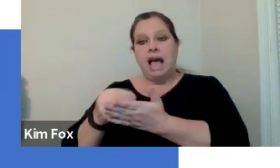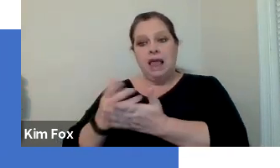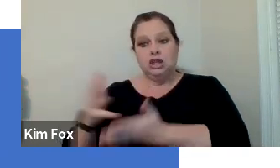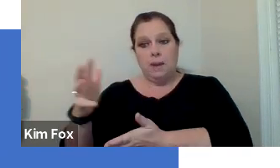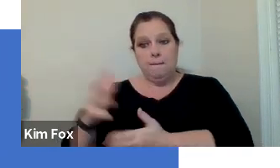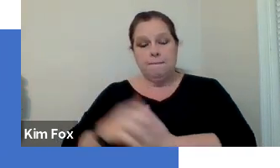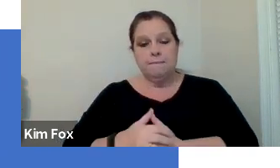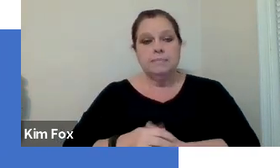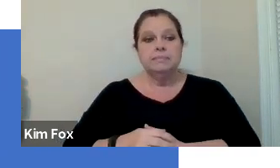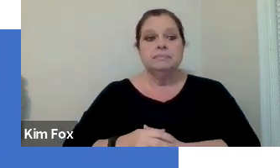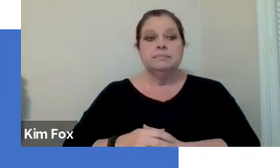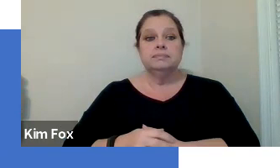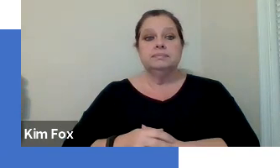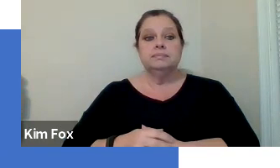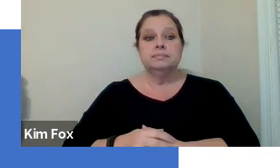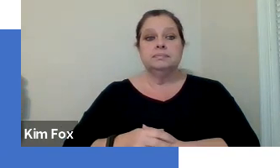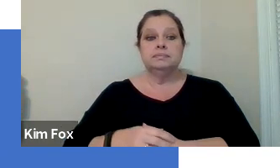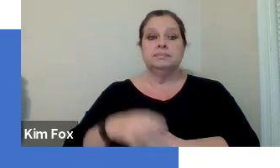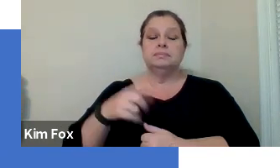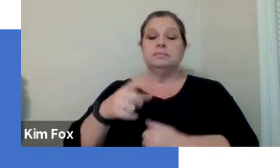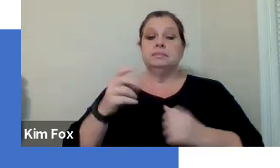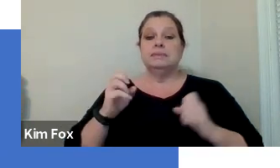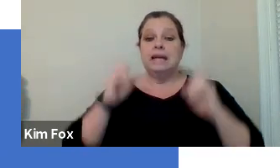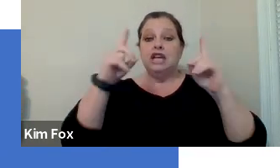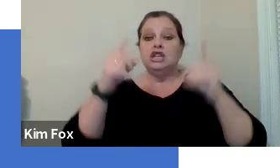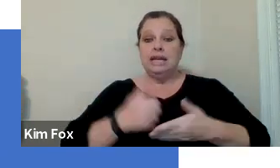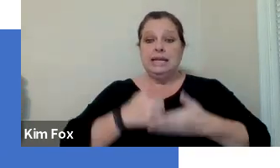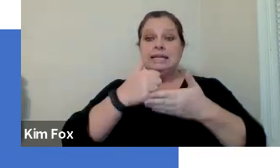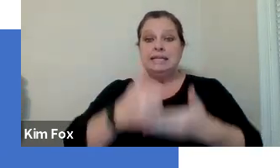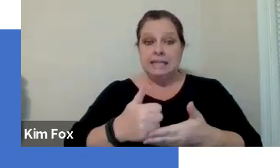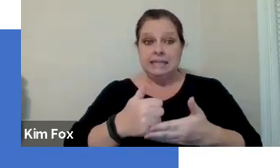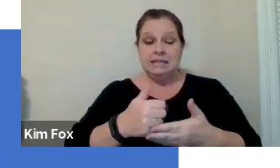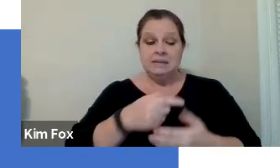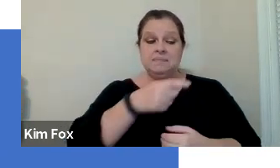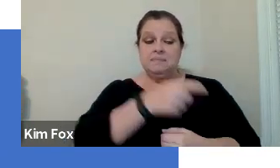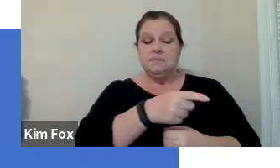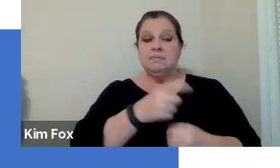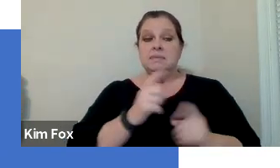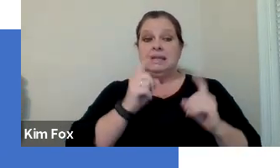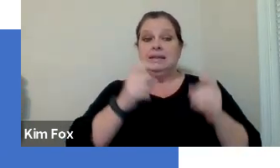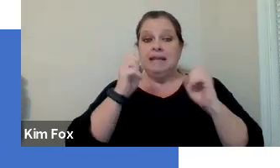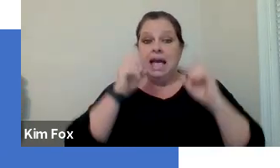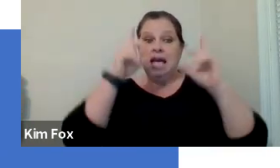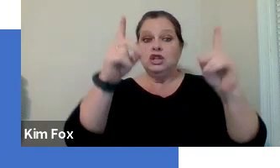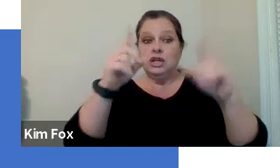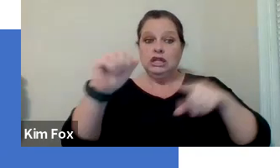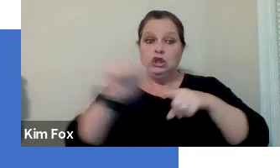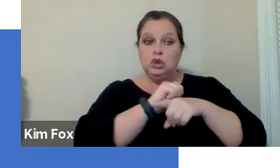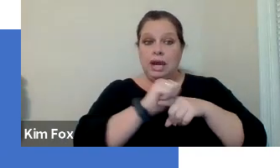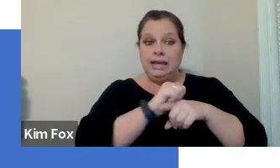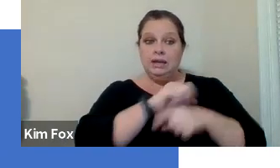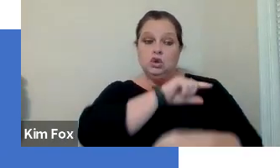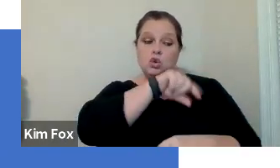The Survivors Independence Educational Assistance, DEA, program offers education and training to